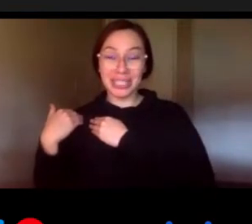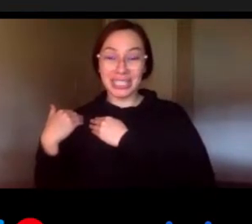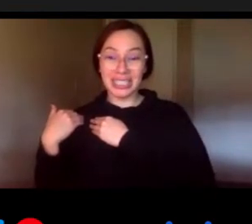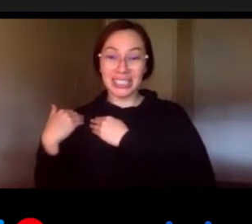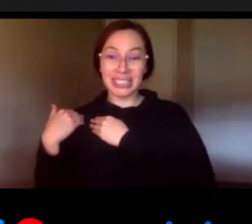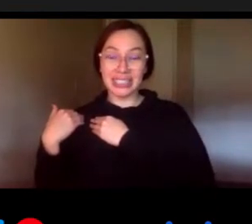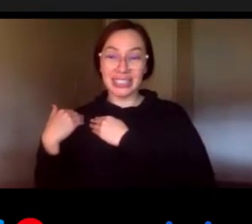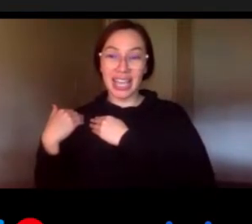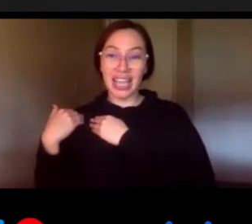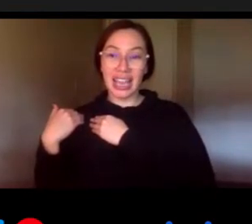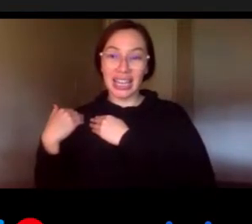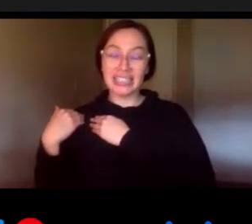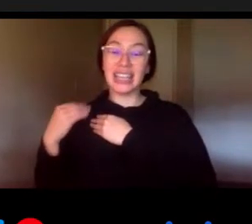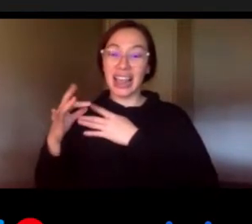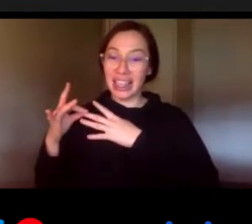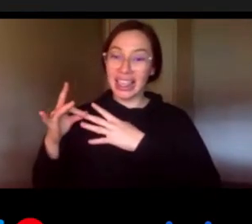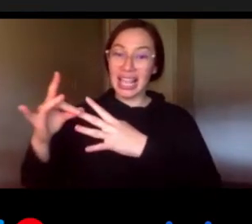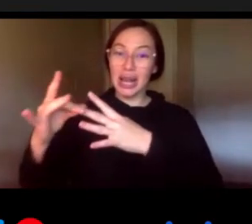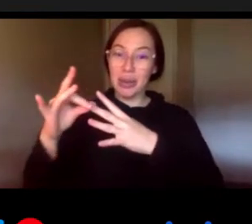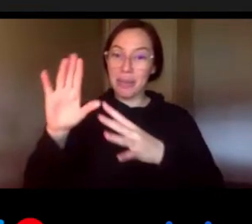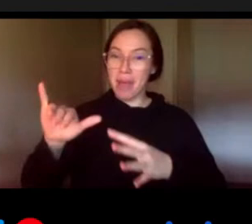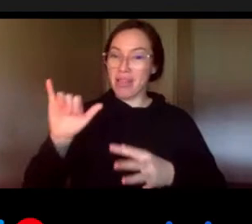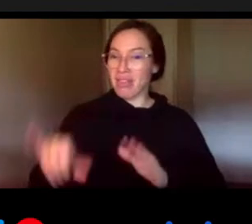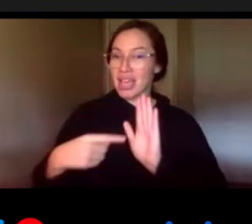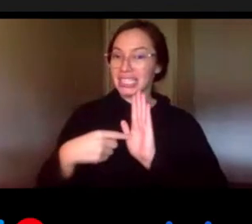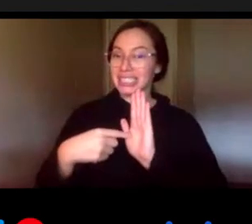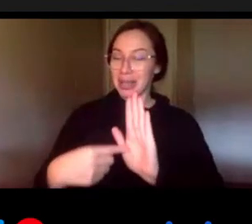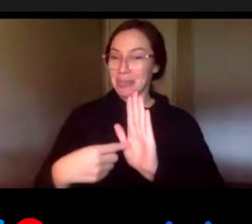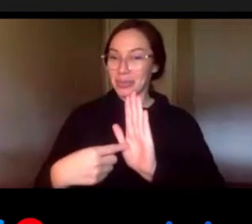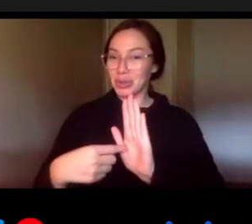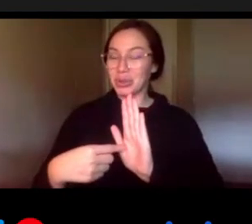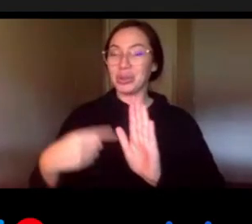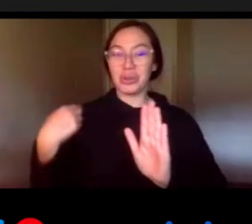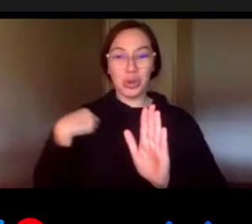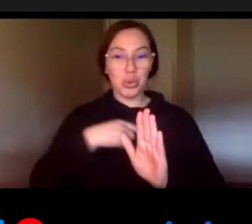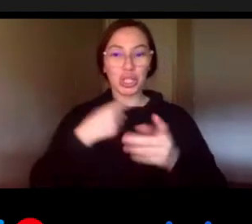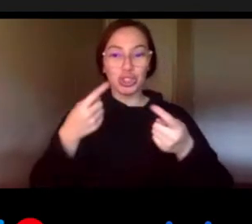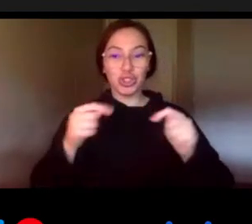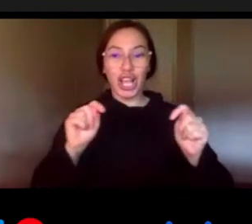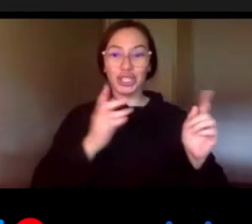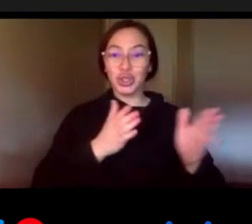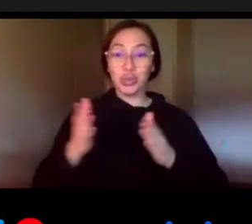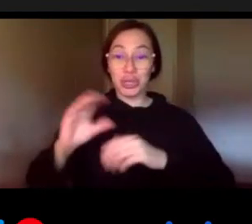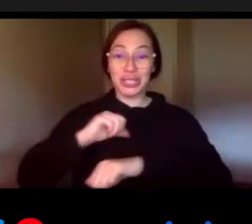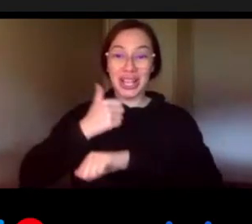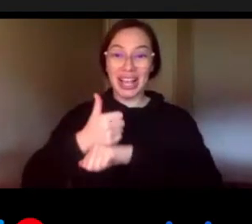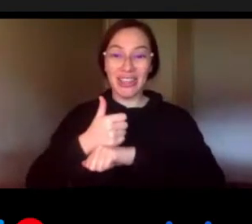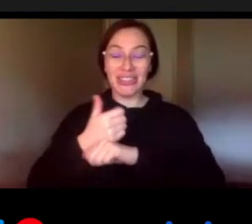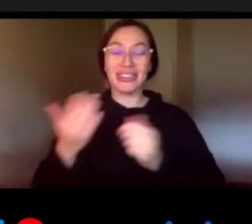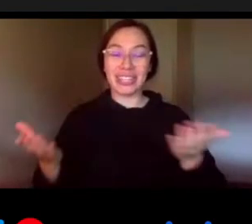and leading by that example that we're trying to put together here